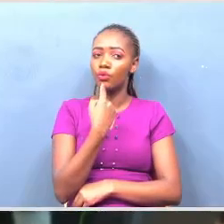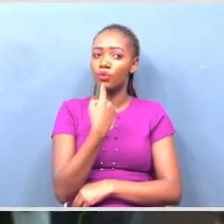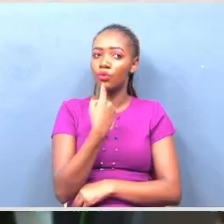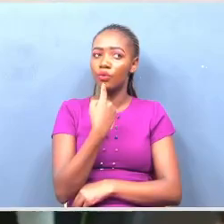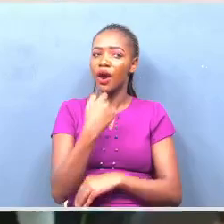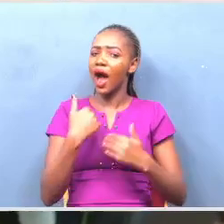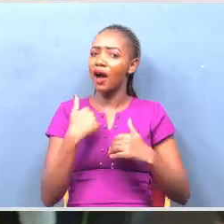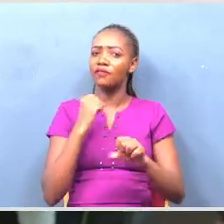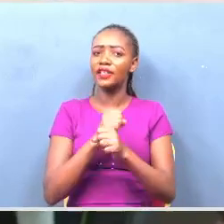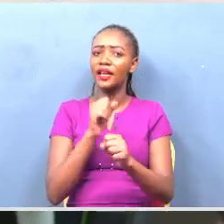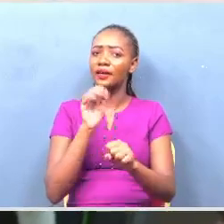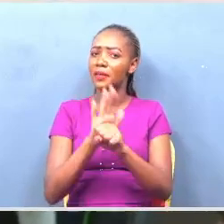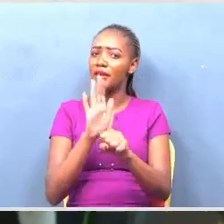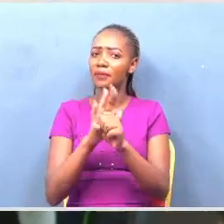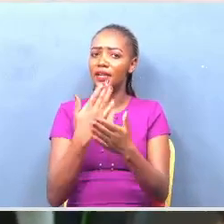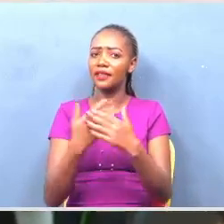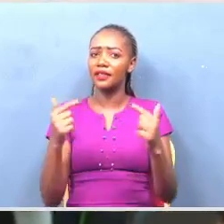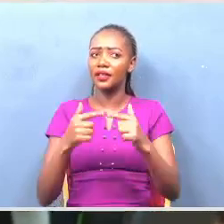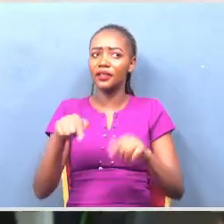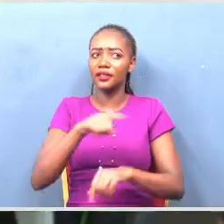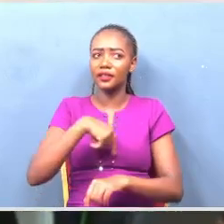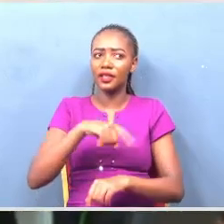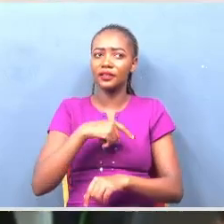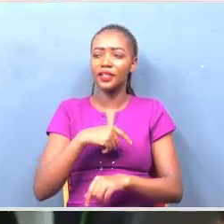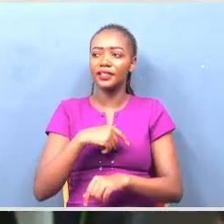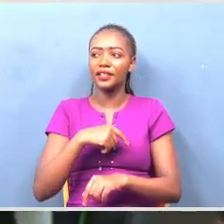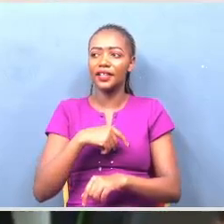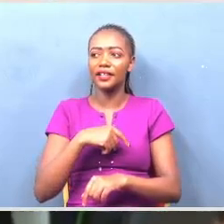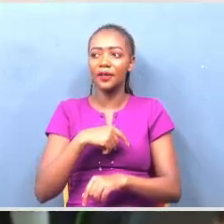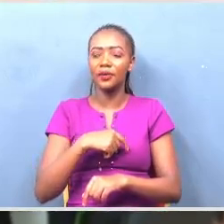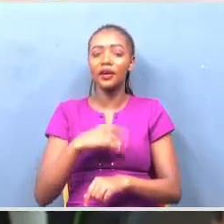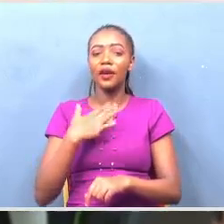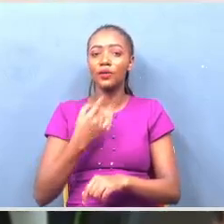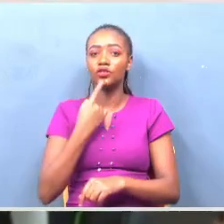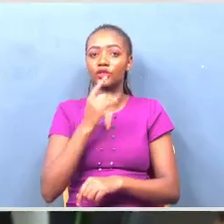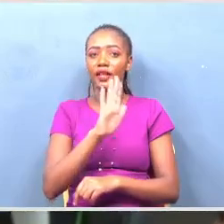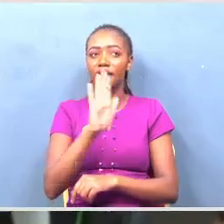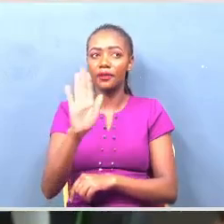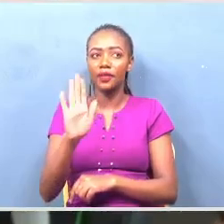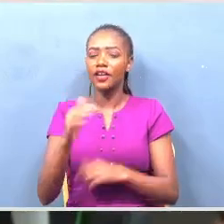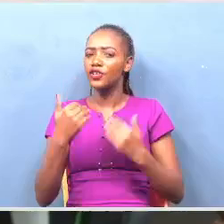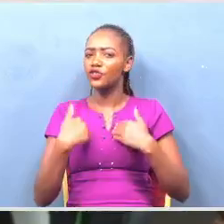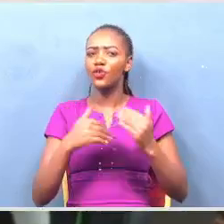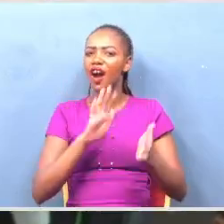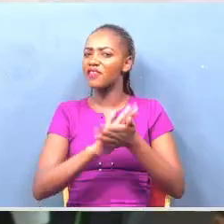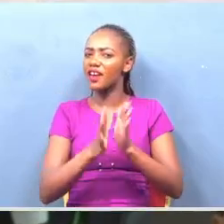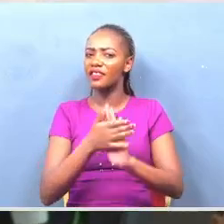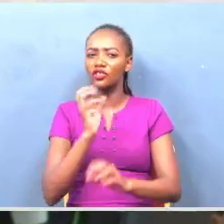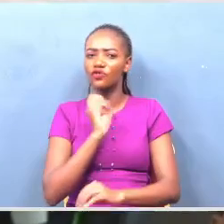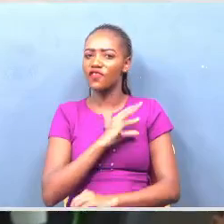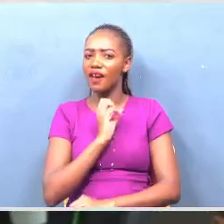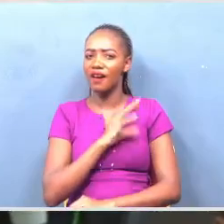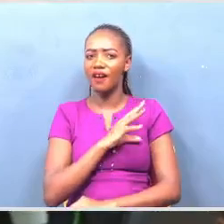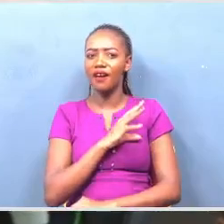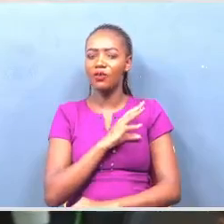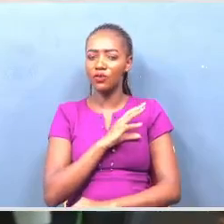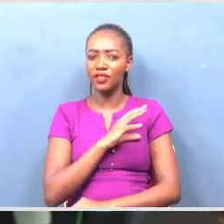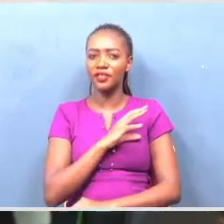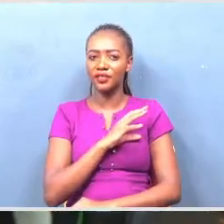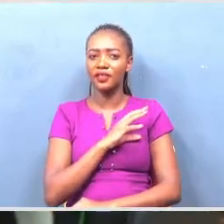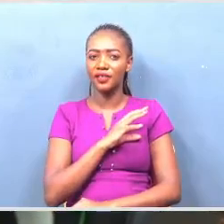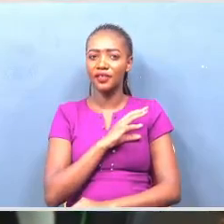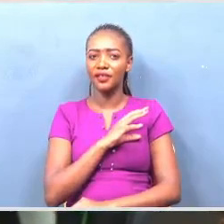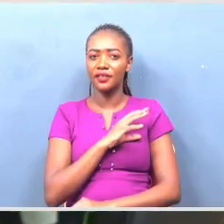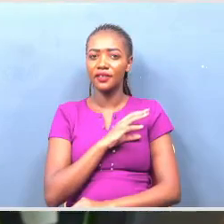done many things against us. I want to tell them that they have nothing to fear. There is